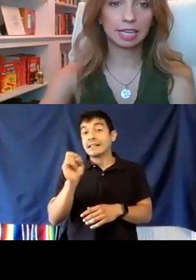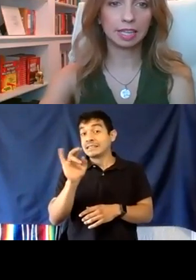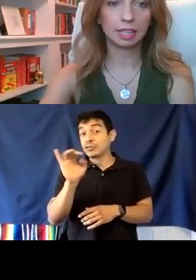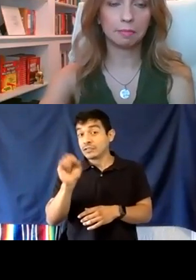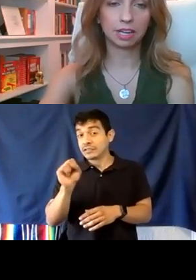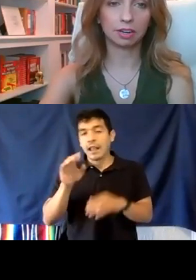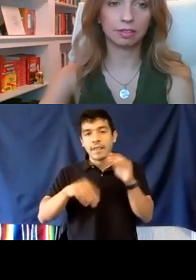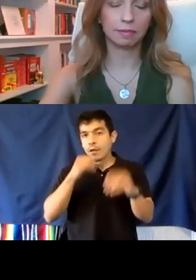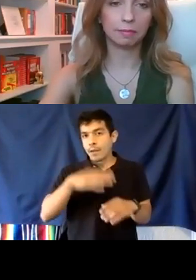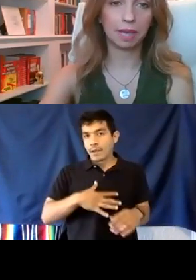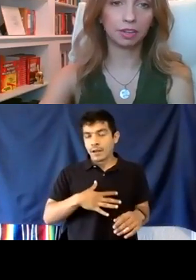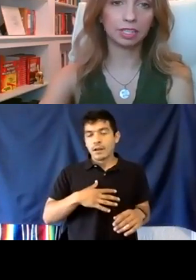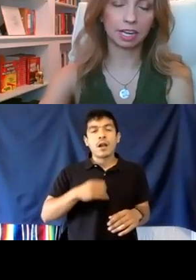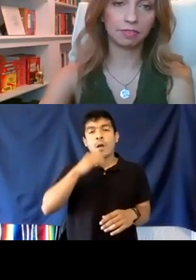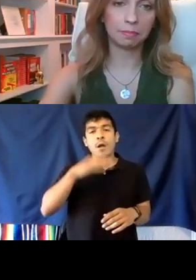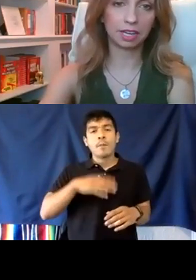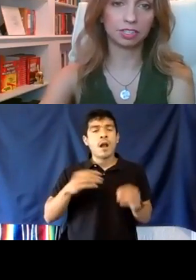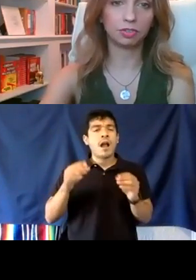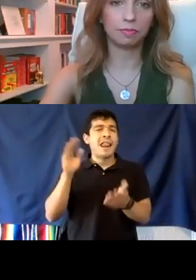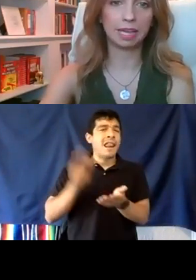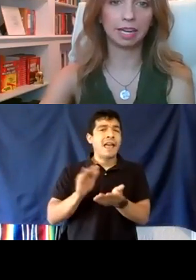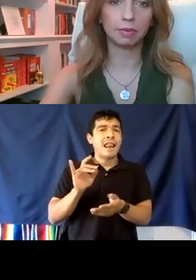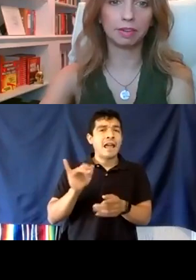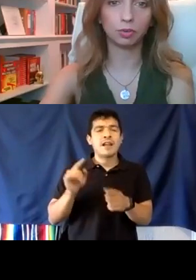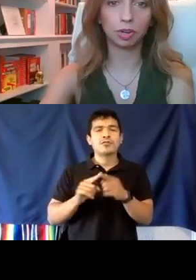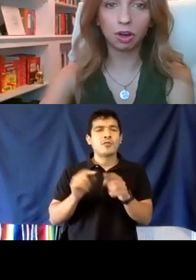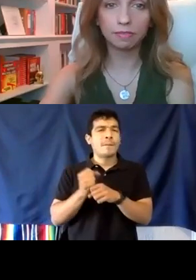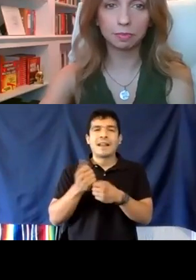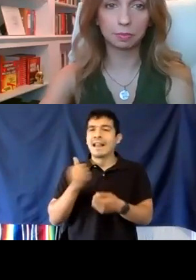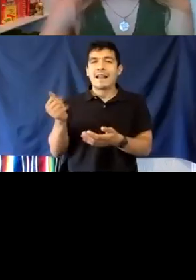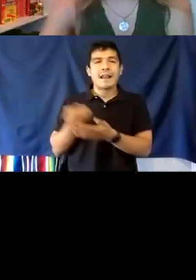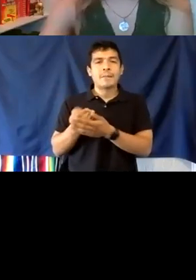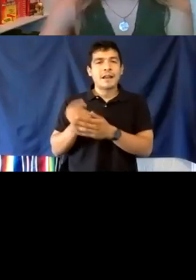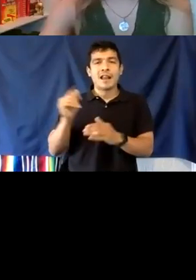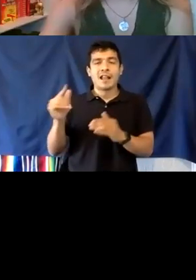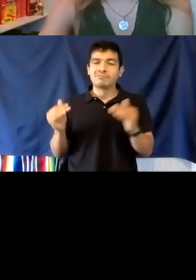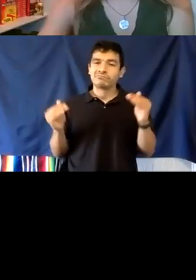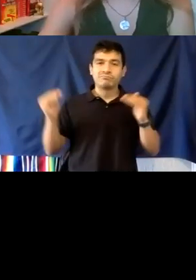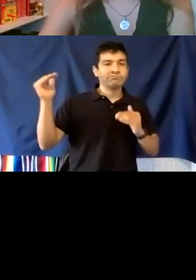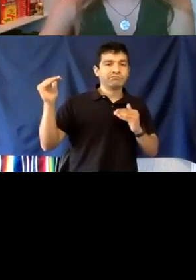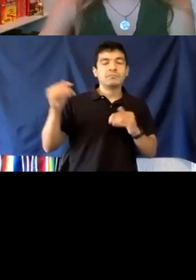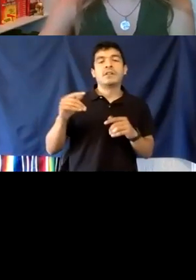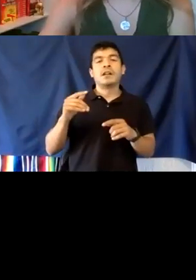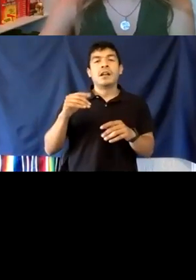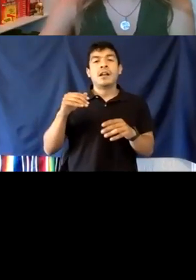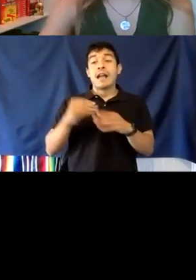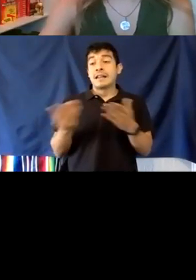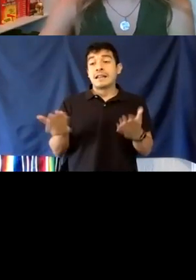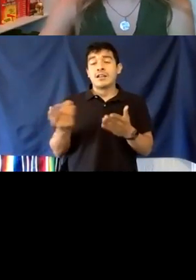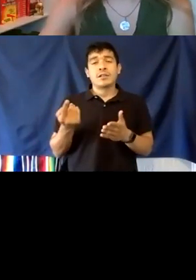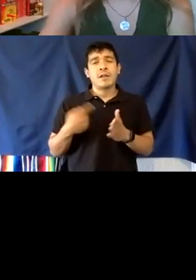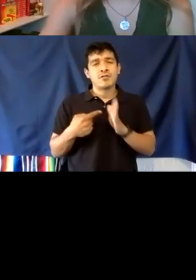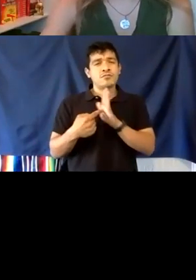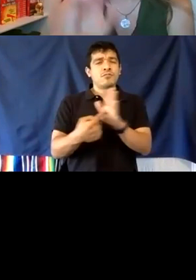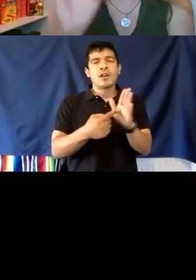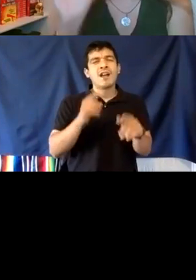less likely than male identifying makers to have made any revenue at all from their most recent doc. And here's a piece that is